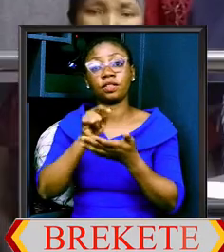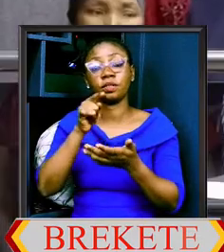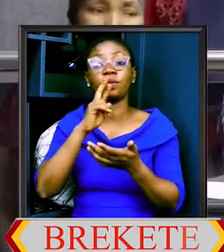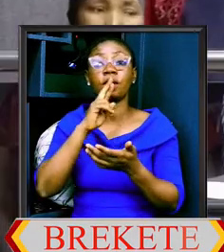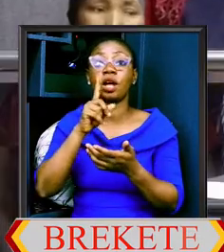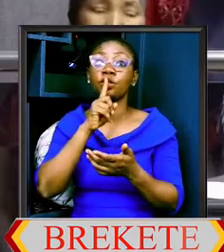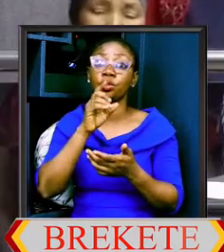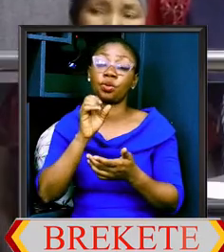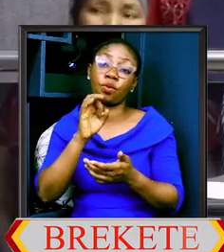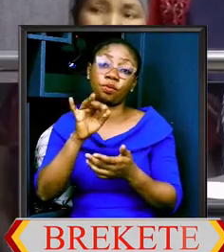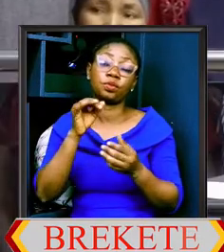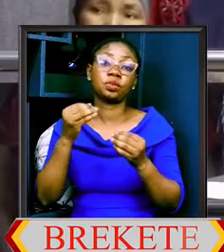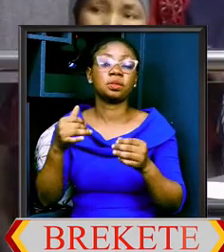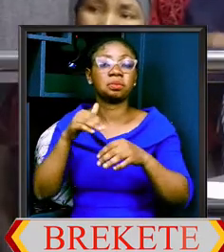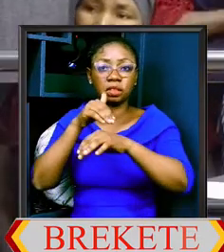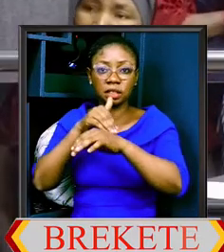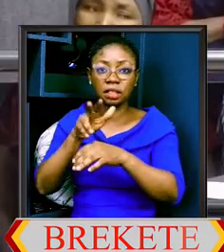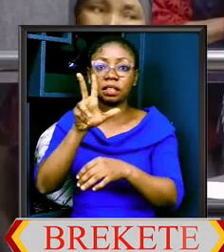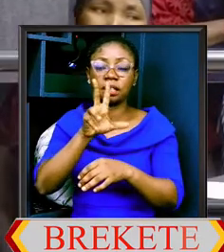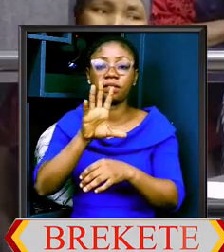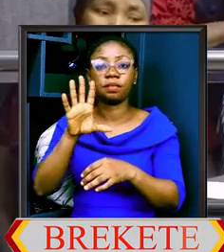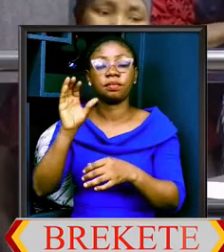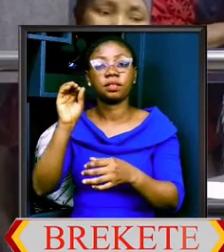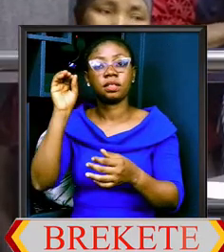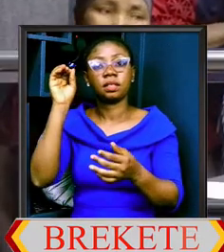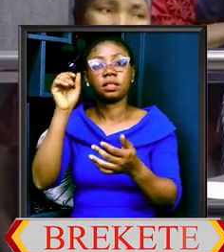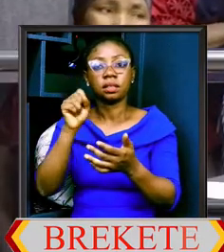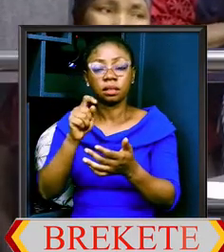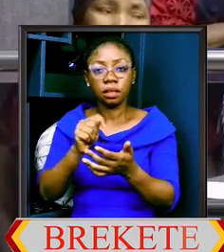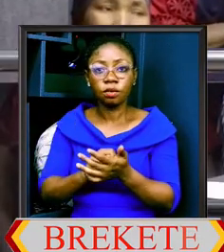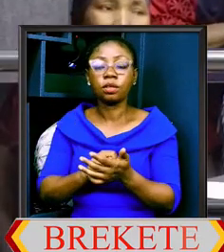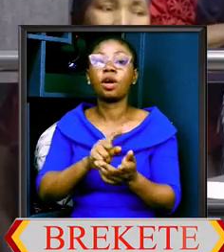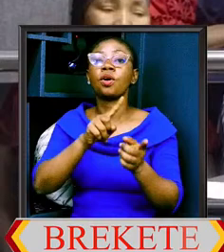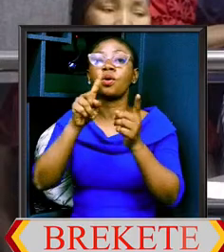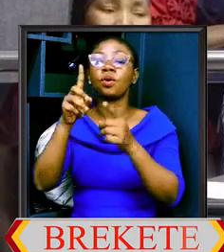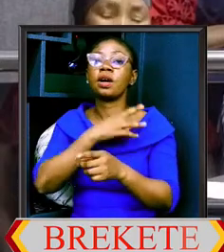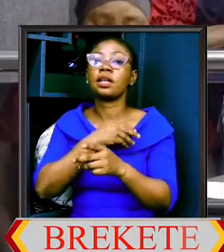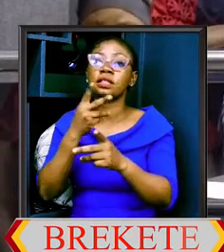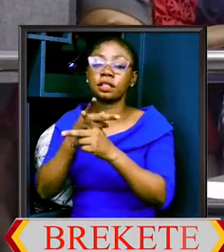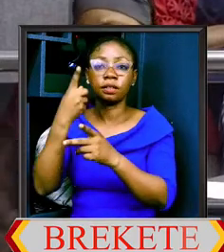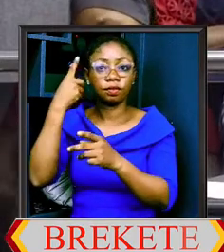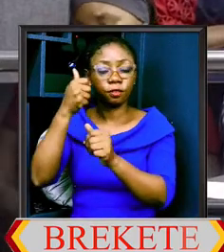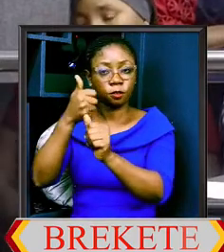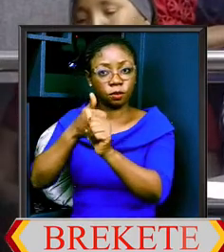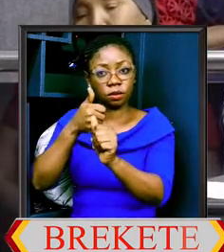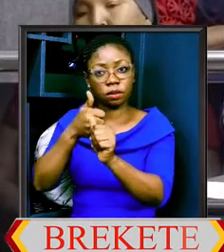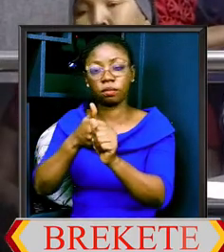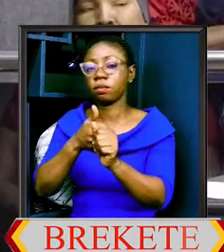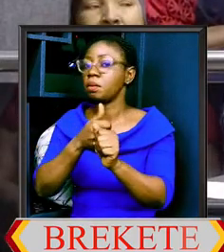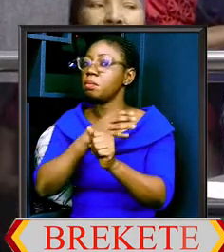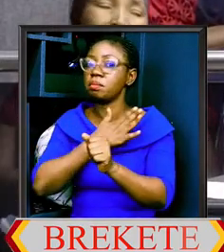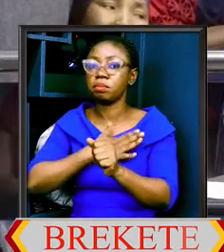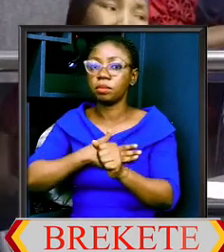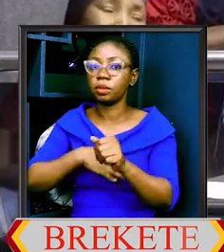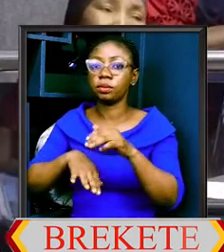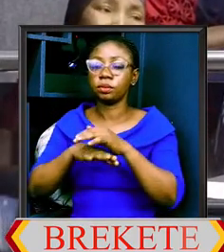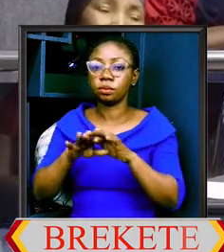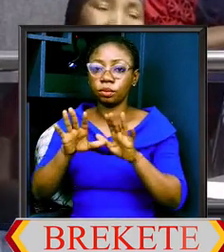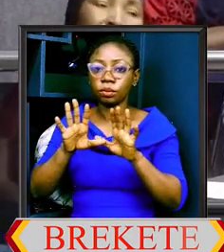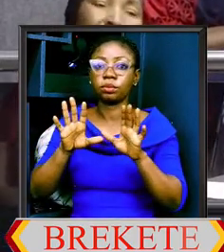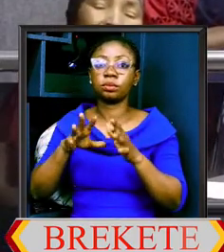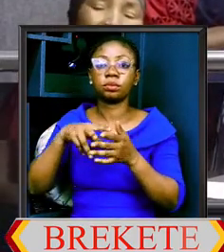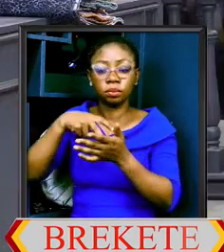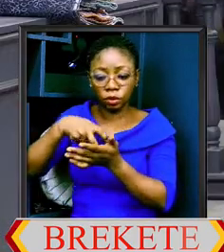go send the 350,000 naira. Go and take care of yourself. Please, God don't prostrate you, for me. Don't prostrate for me God again. You, only